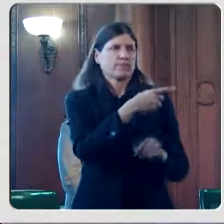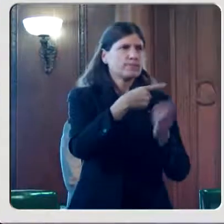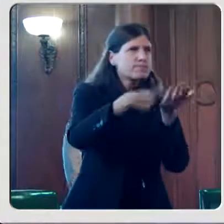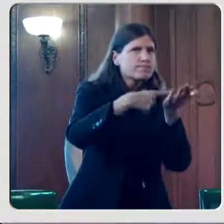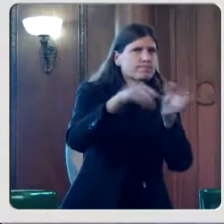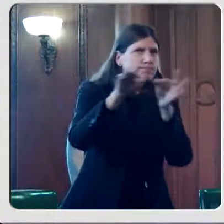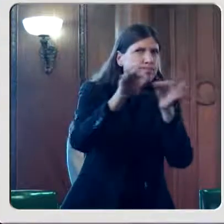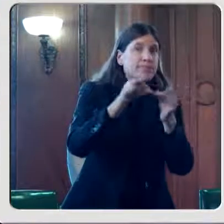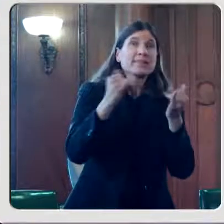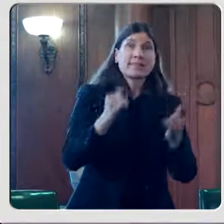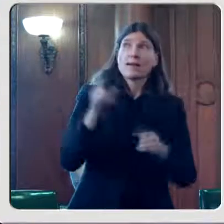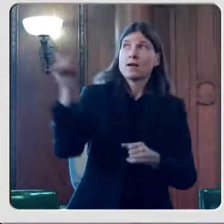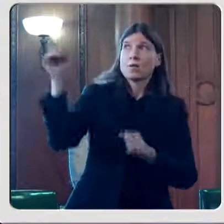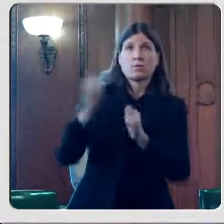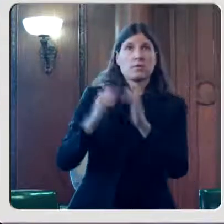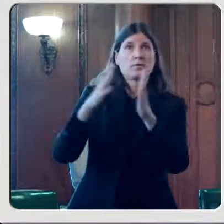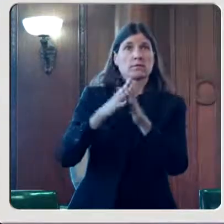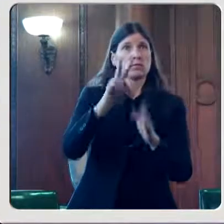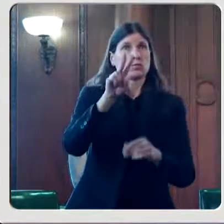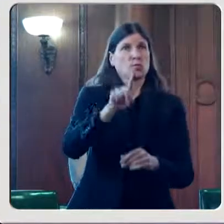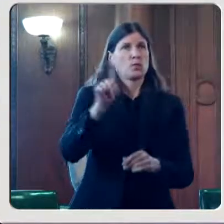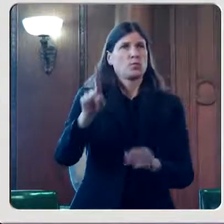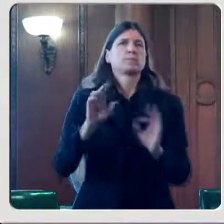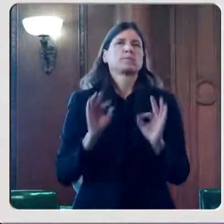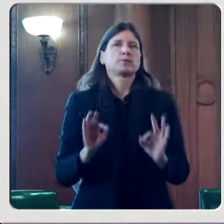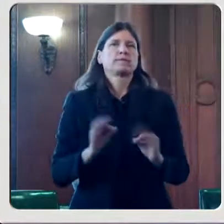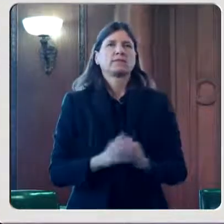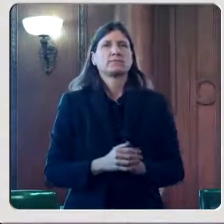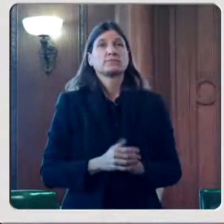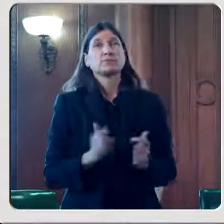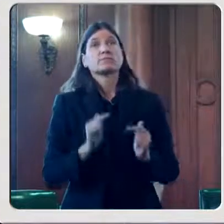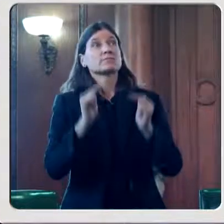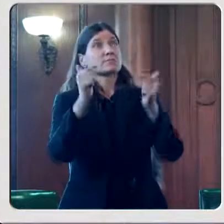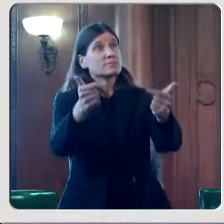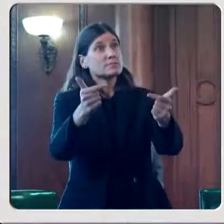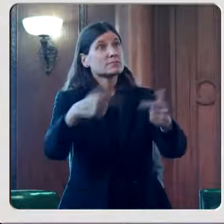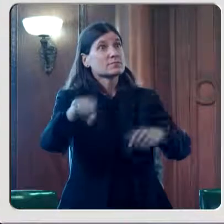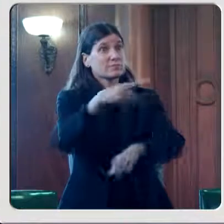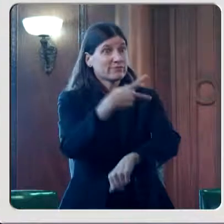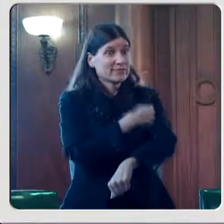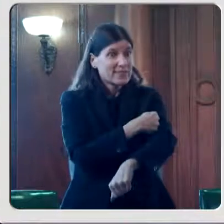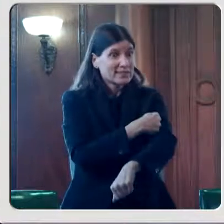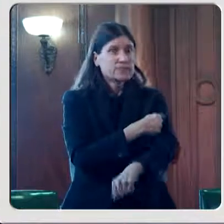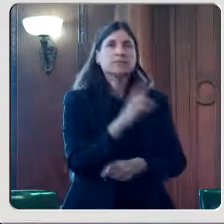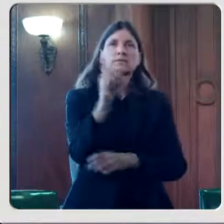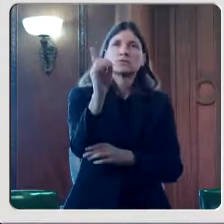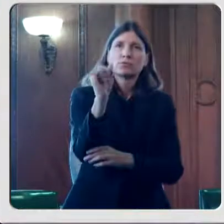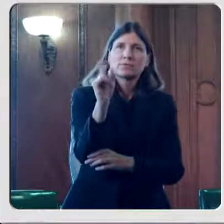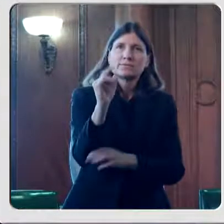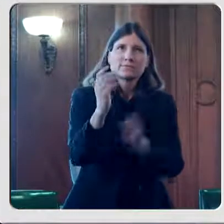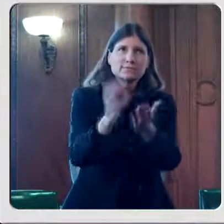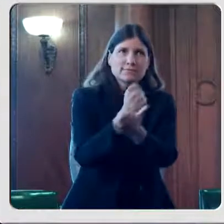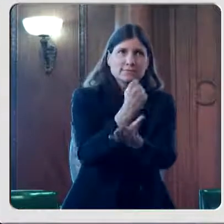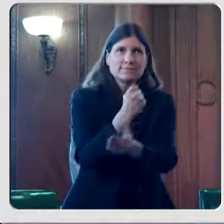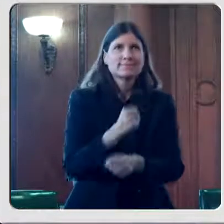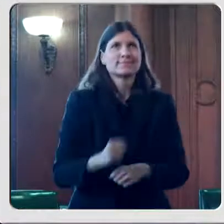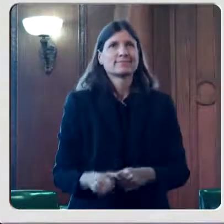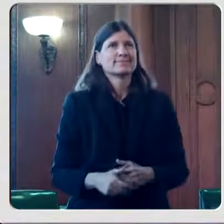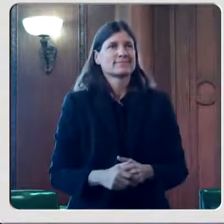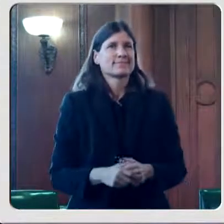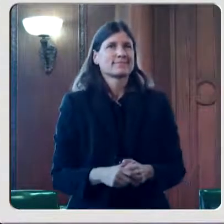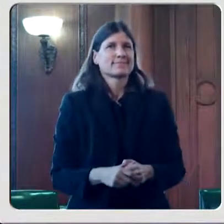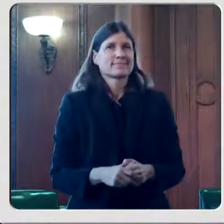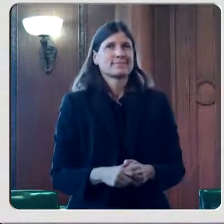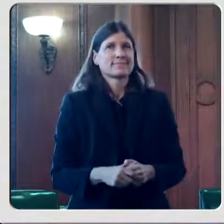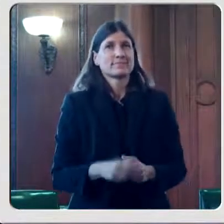shot. Until you are eligible for vaccine, remember there's still a lot of virus around in Hampden County, even though our numbers